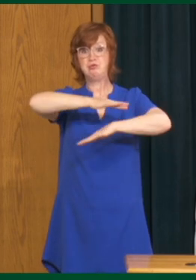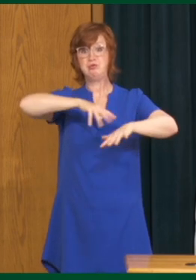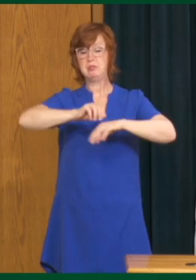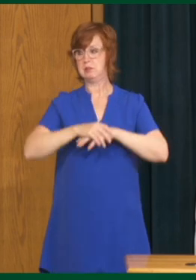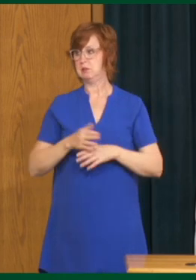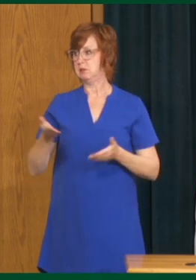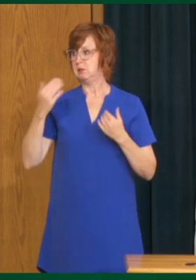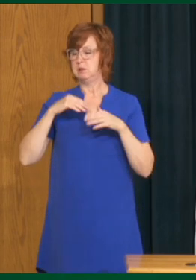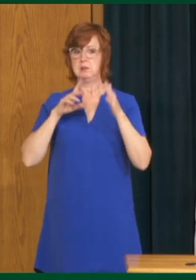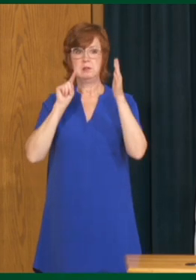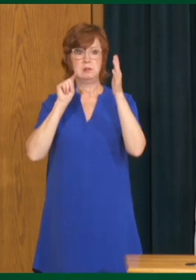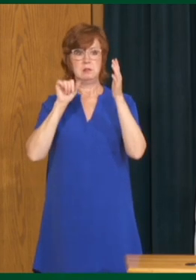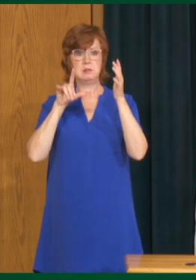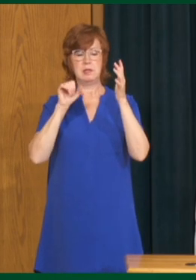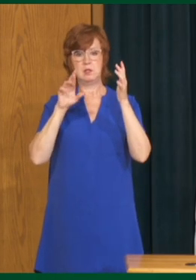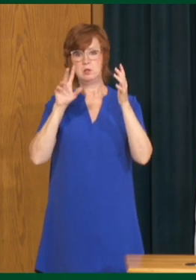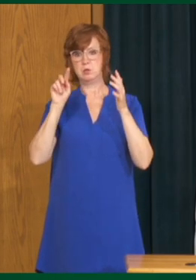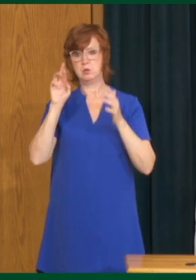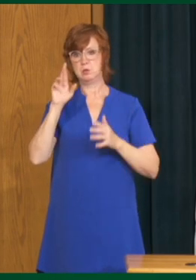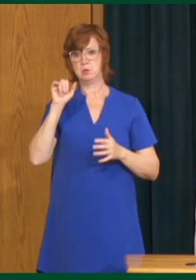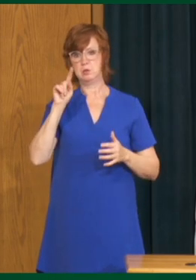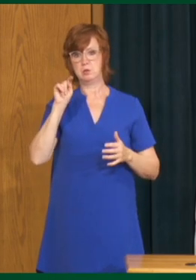Taylor Rattray with CTV.